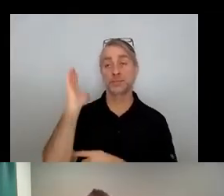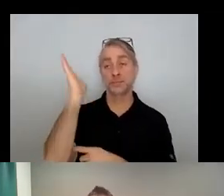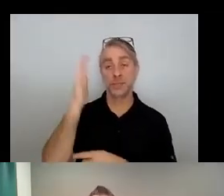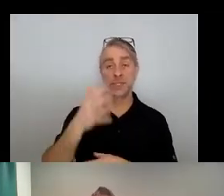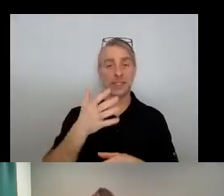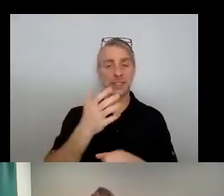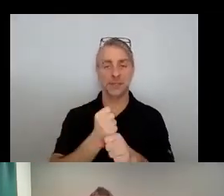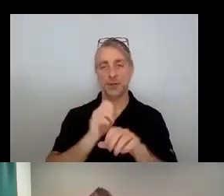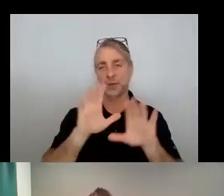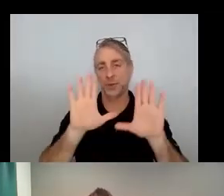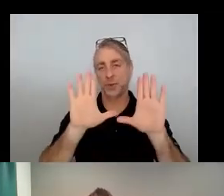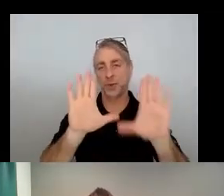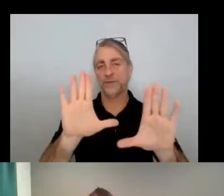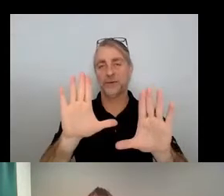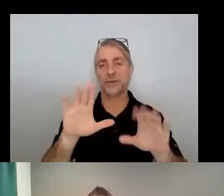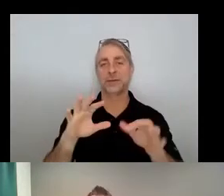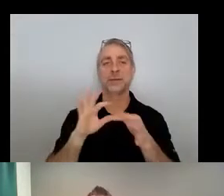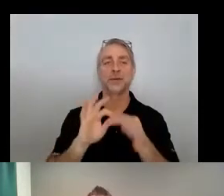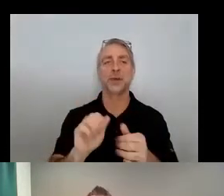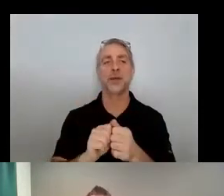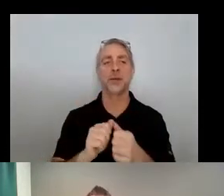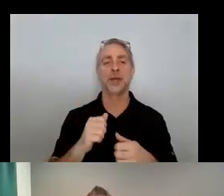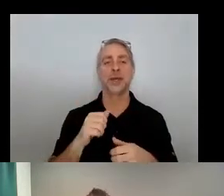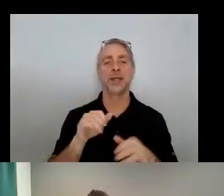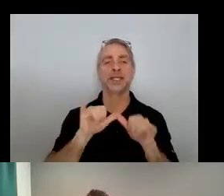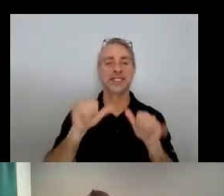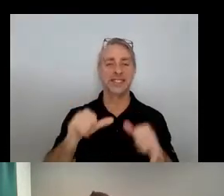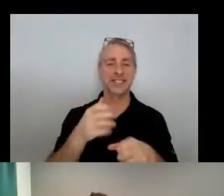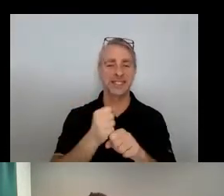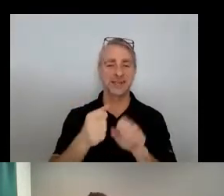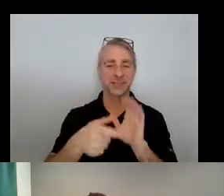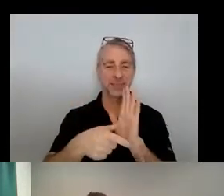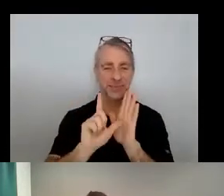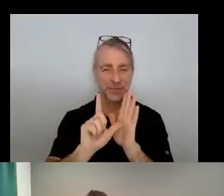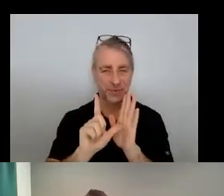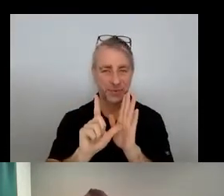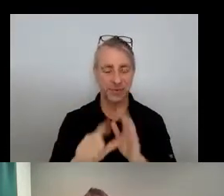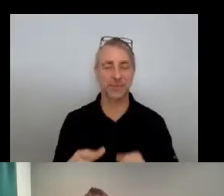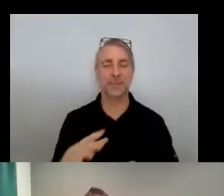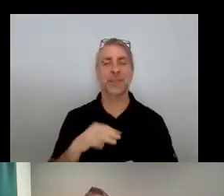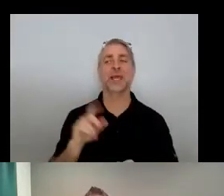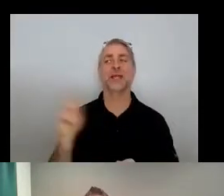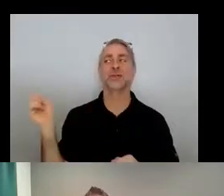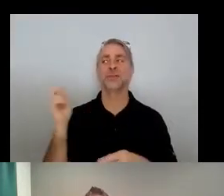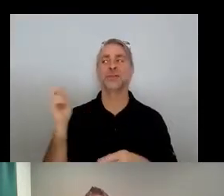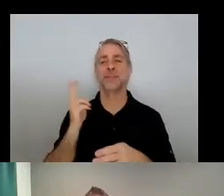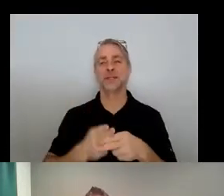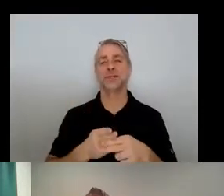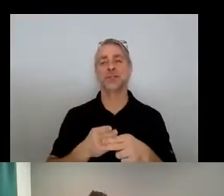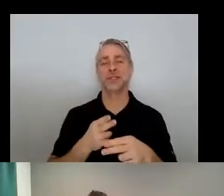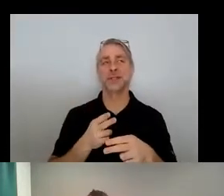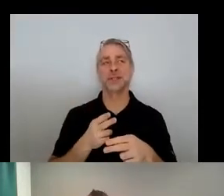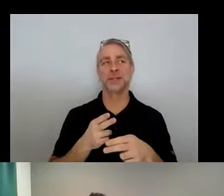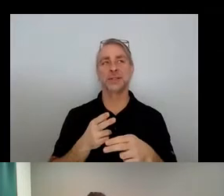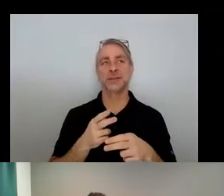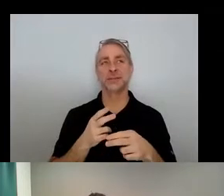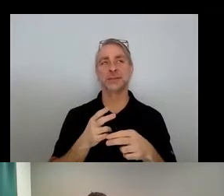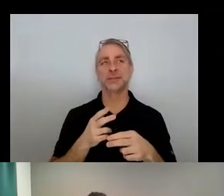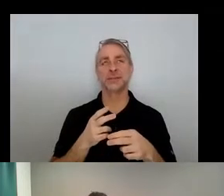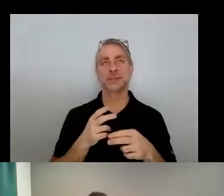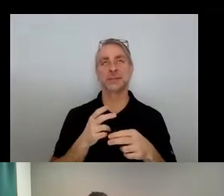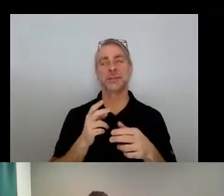conducting a systematic review. And she mentioned right at the end that as part of the